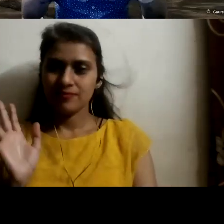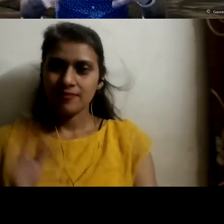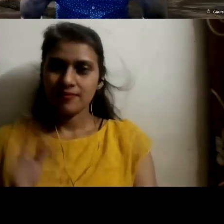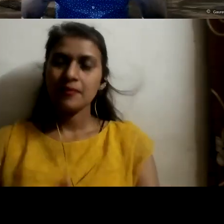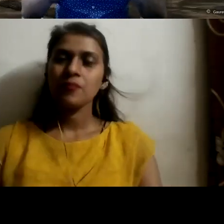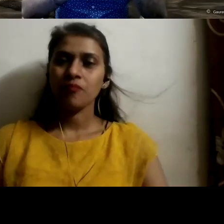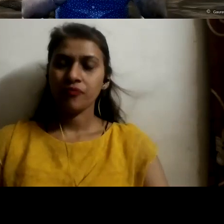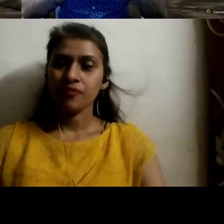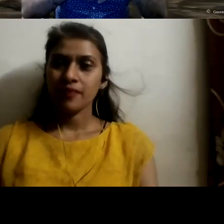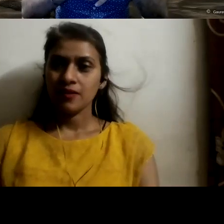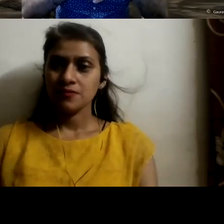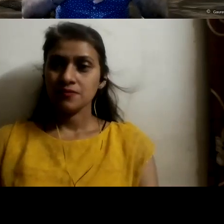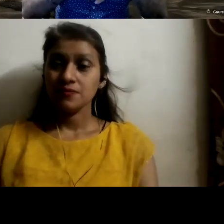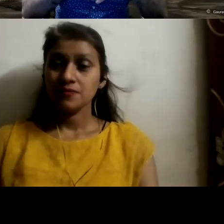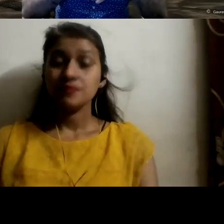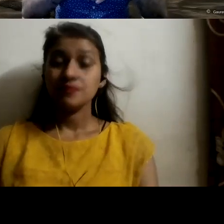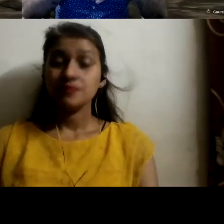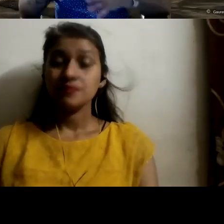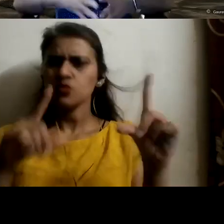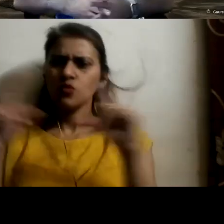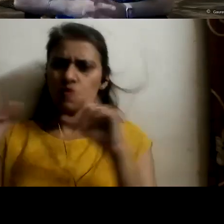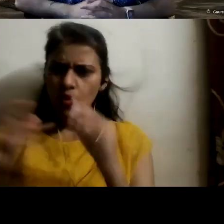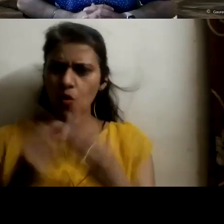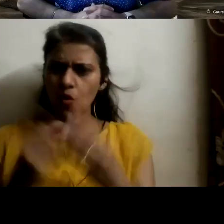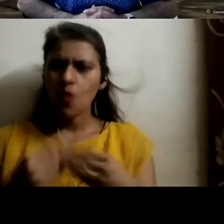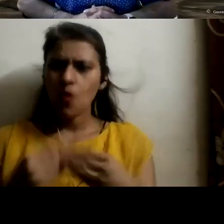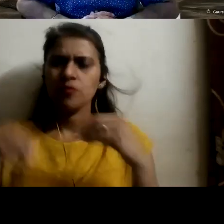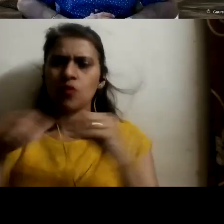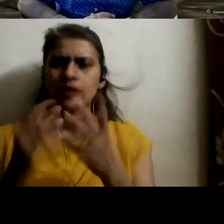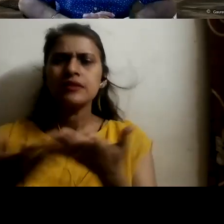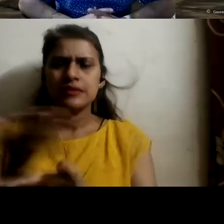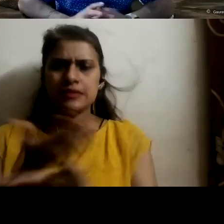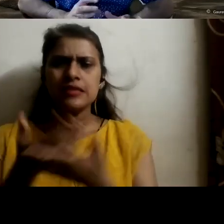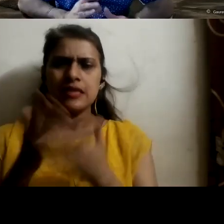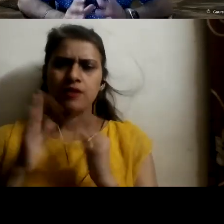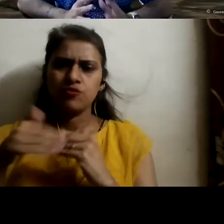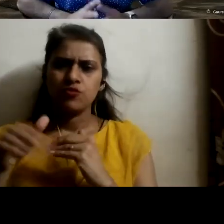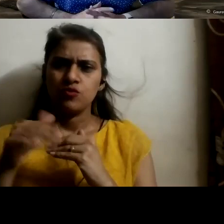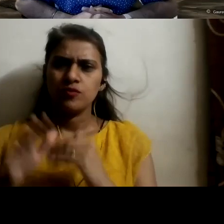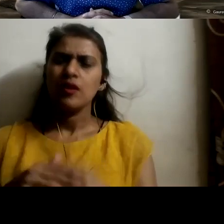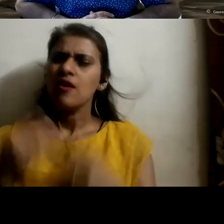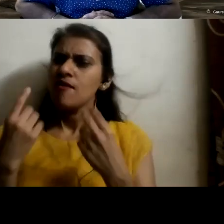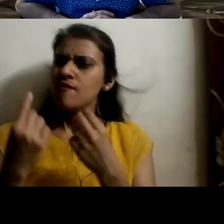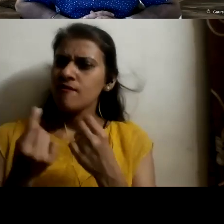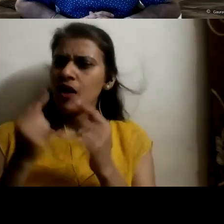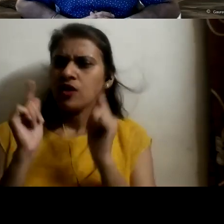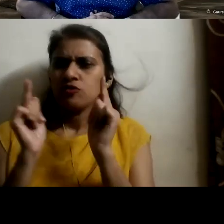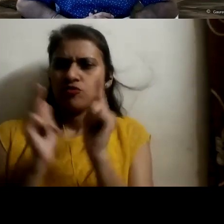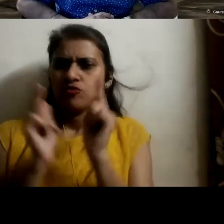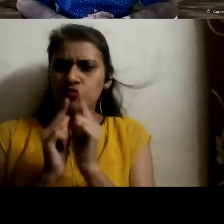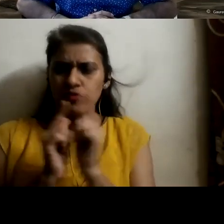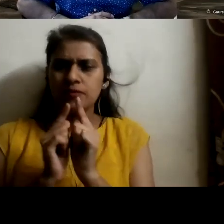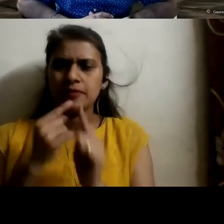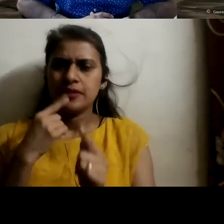And then of course we have a lot of slides to talk about as we move forward also, but I will be little quick in flipping through those